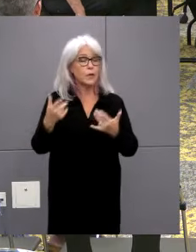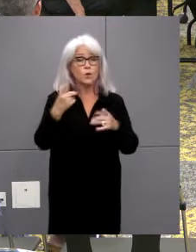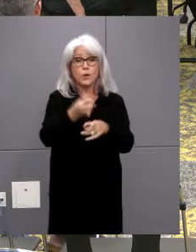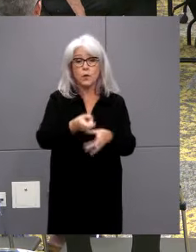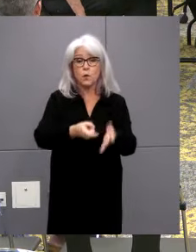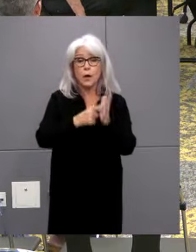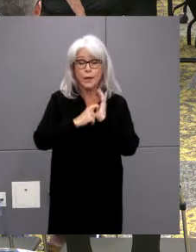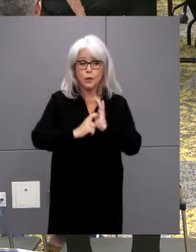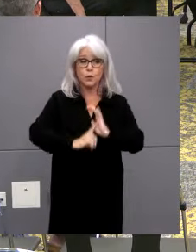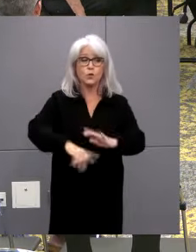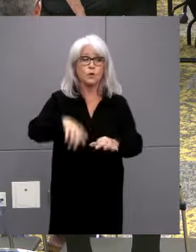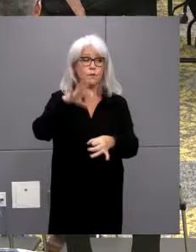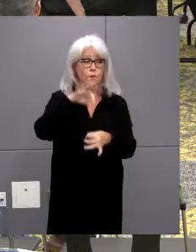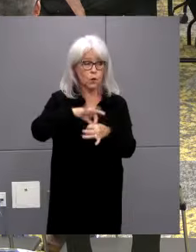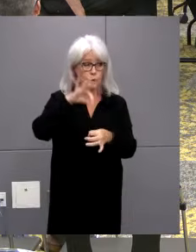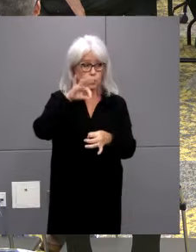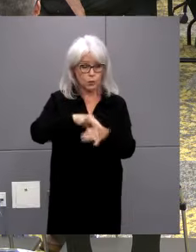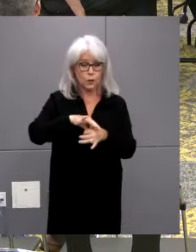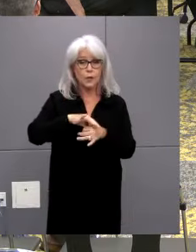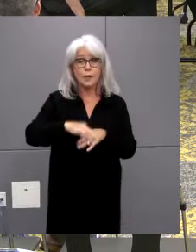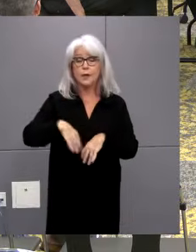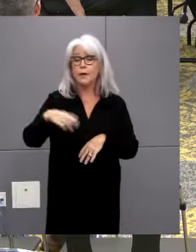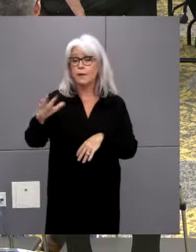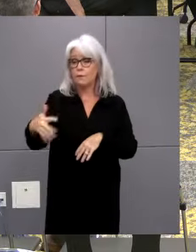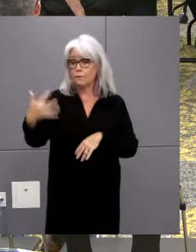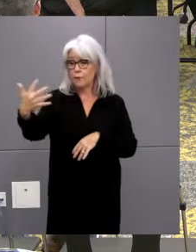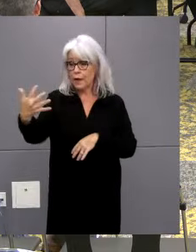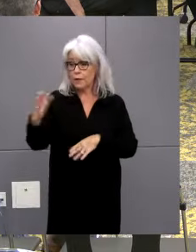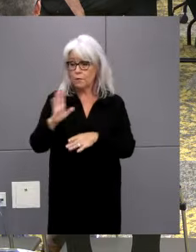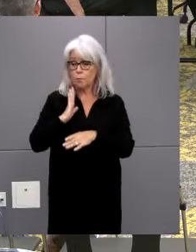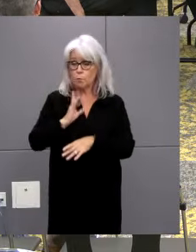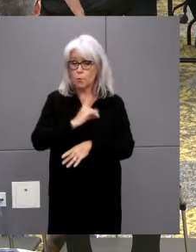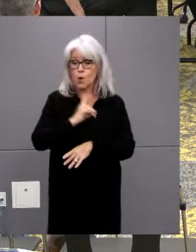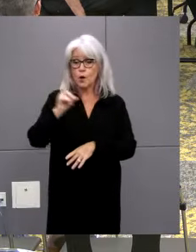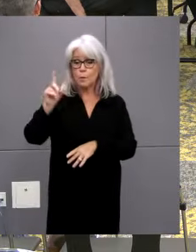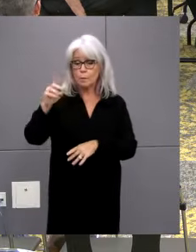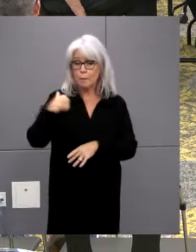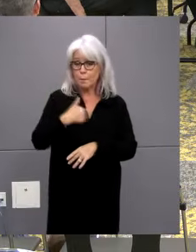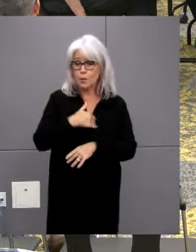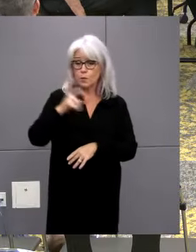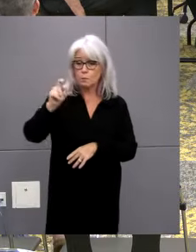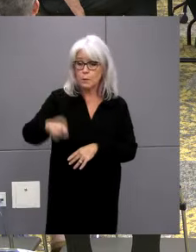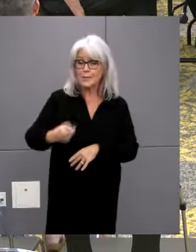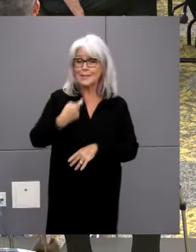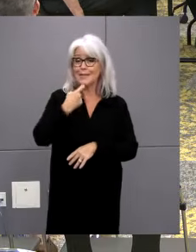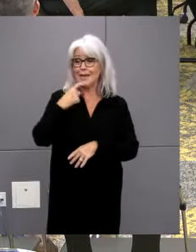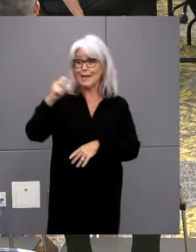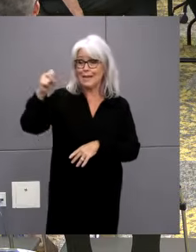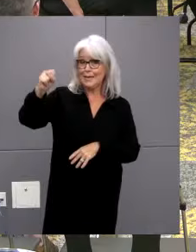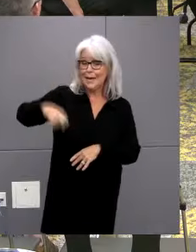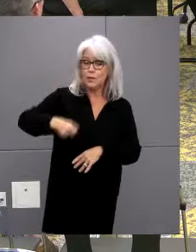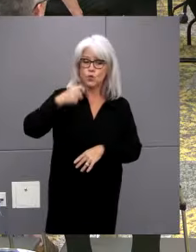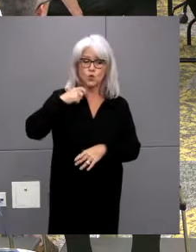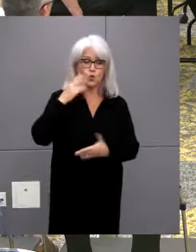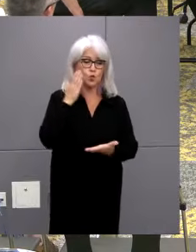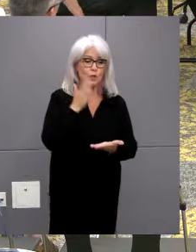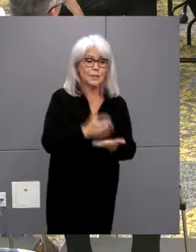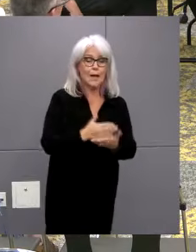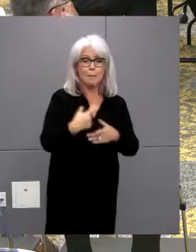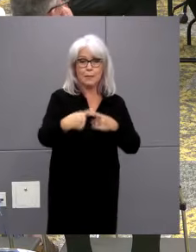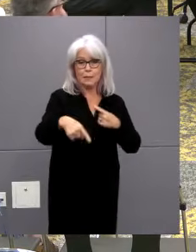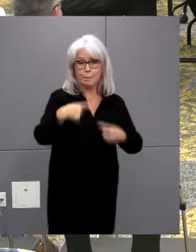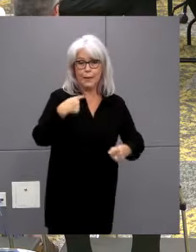require 2/3 vote, so 5 board members would have to vote yes in order to end the debate and call the